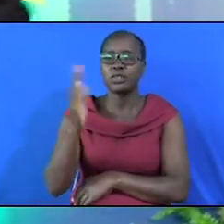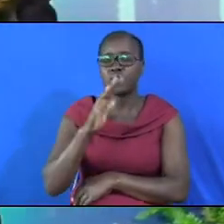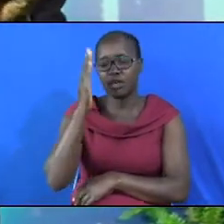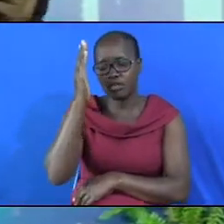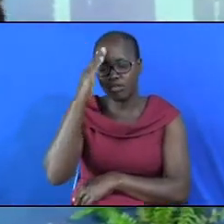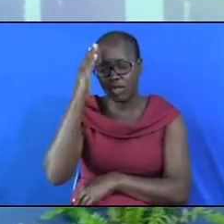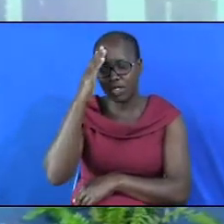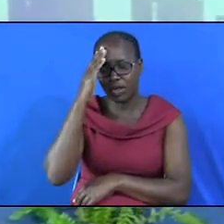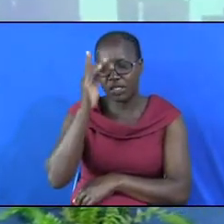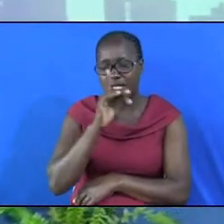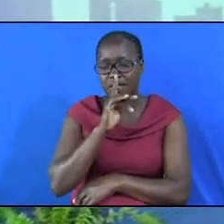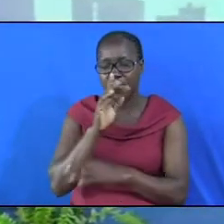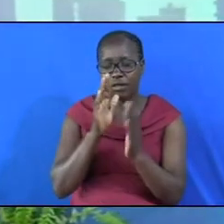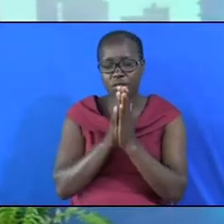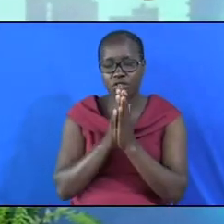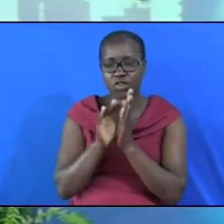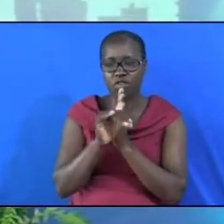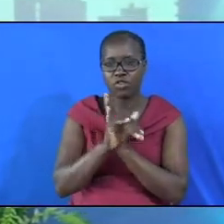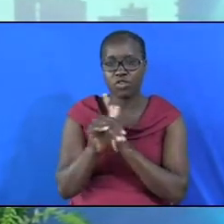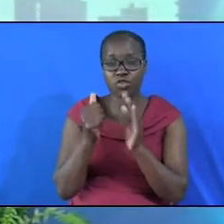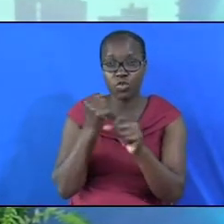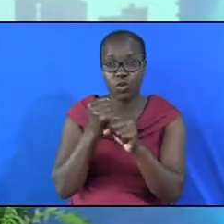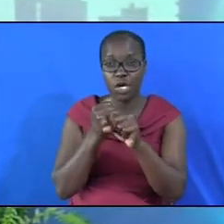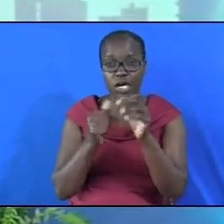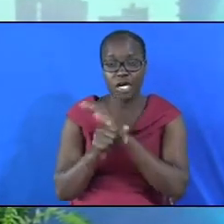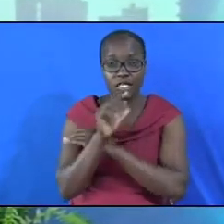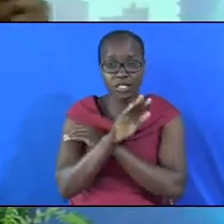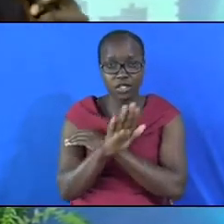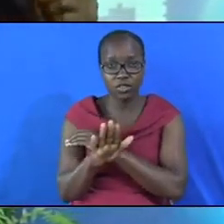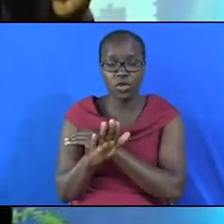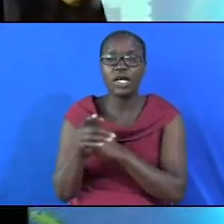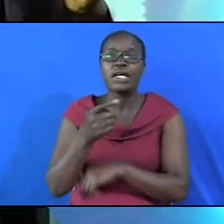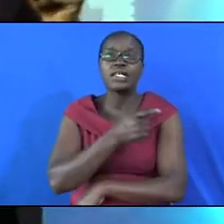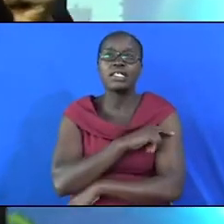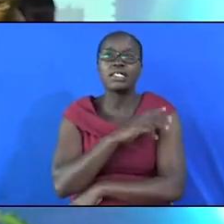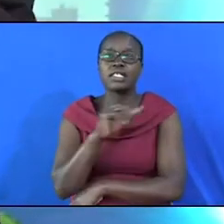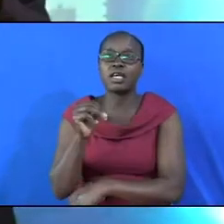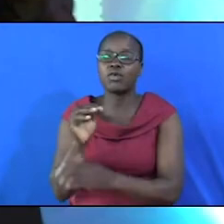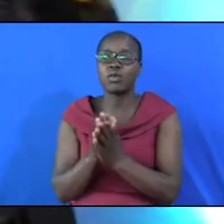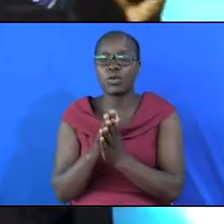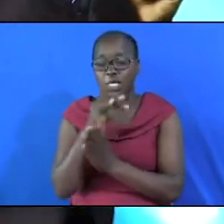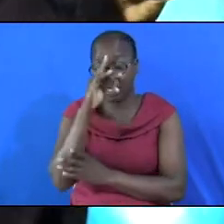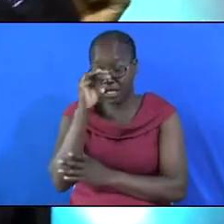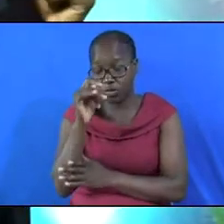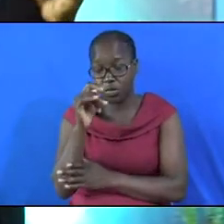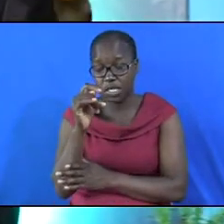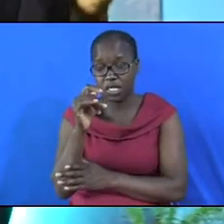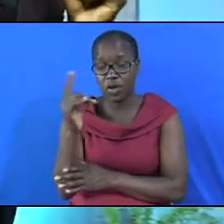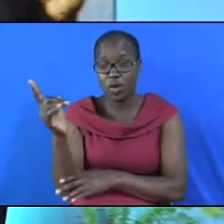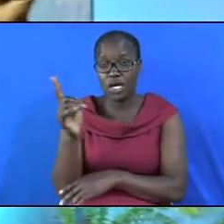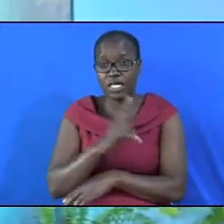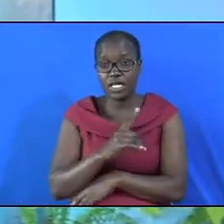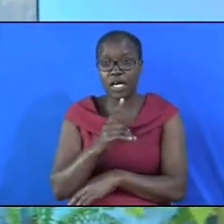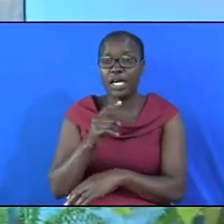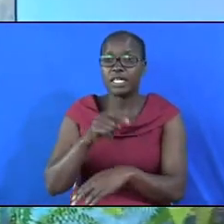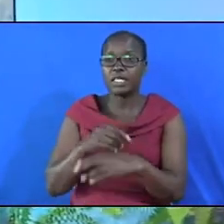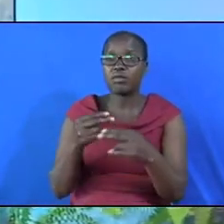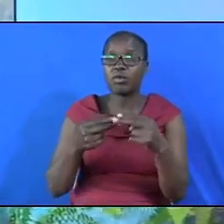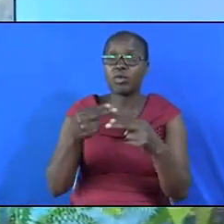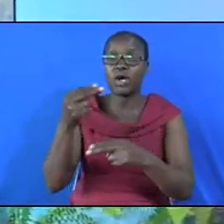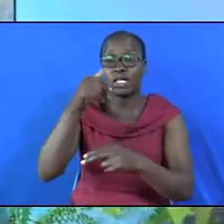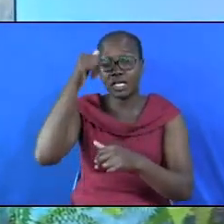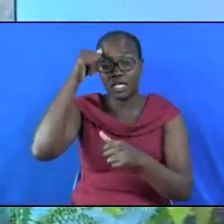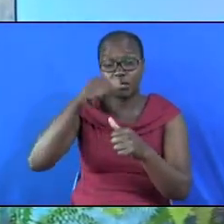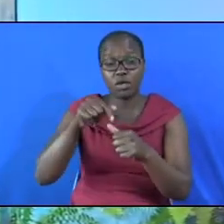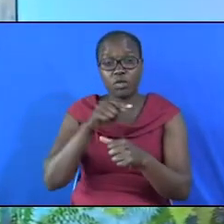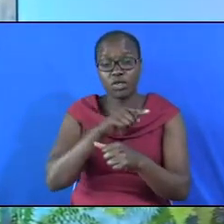the silent prayers of those who work under you. Treat them with respect, that one day when they go higher, they will remember